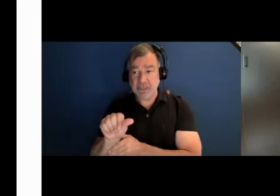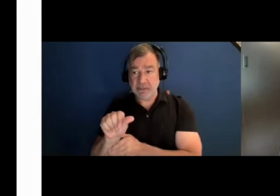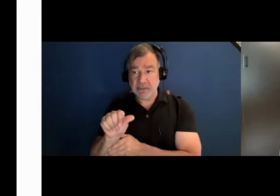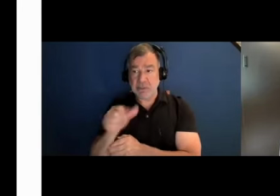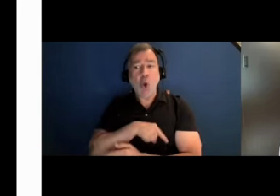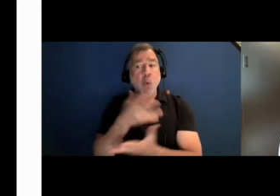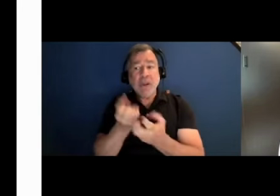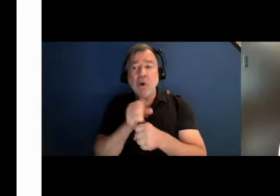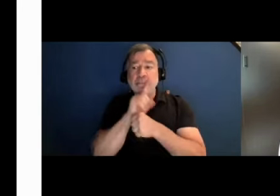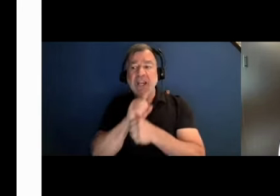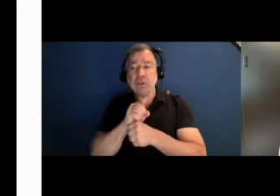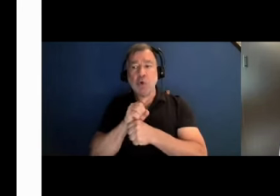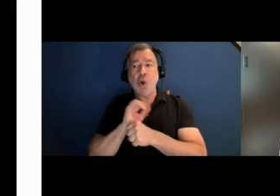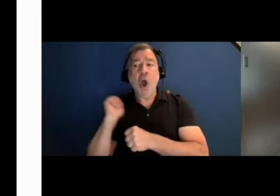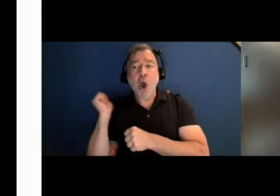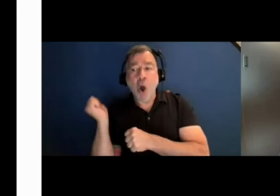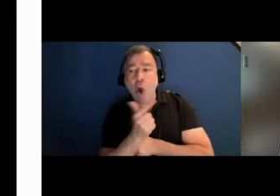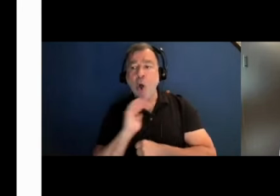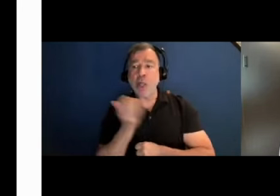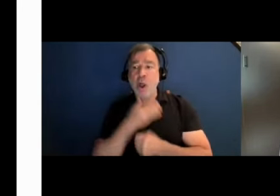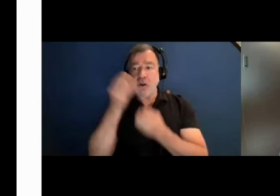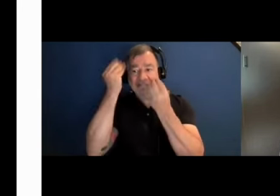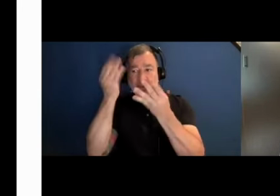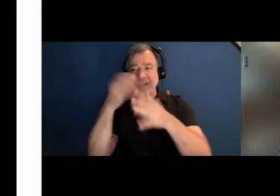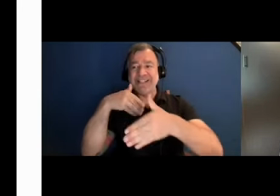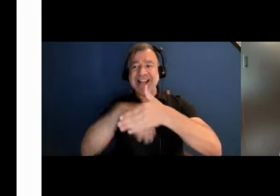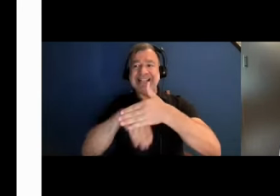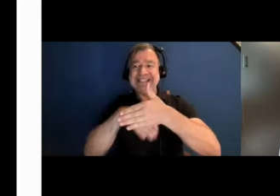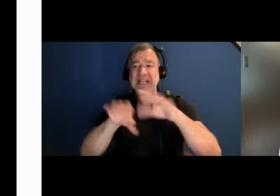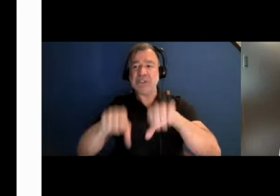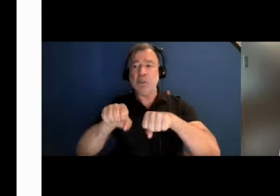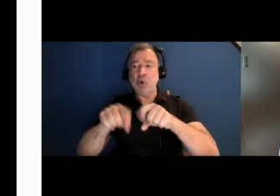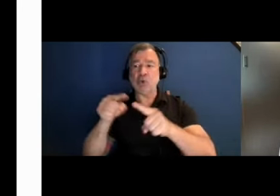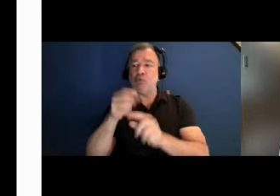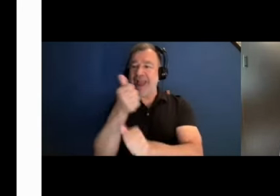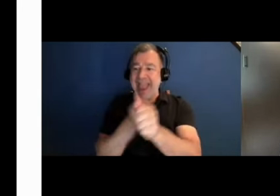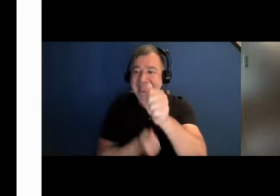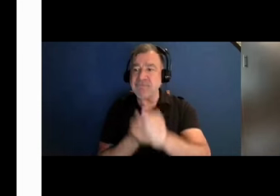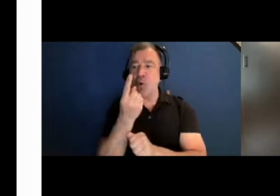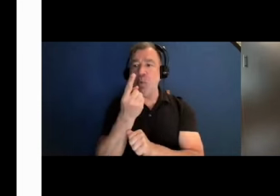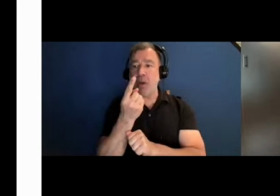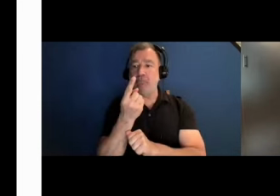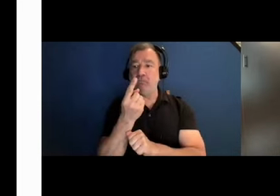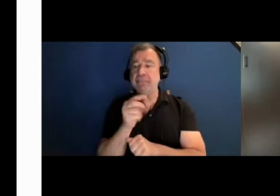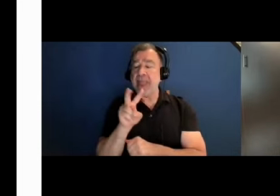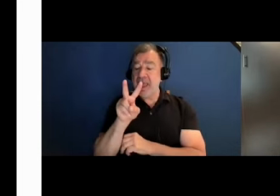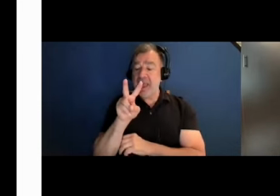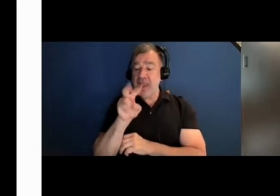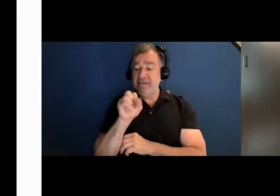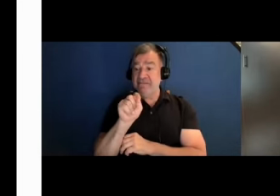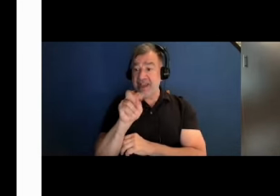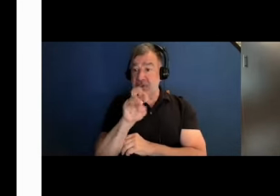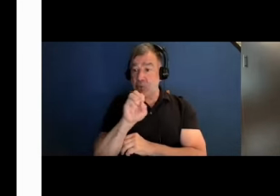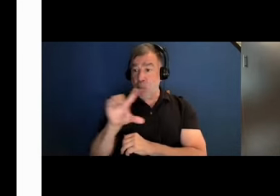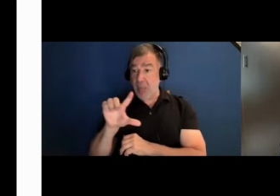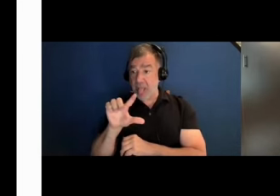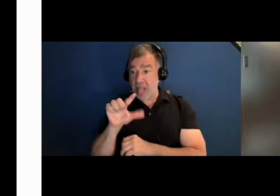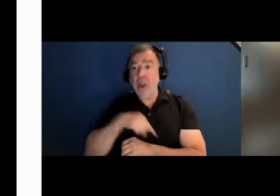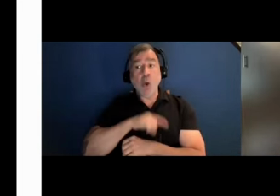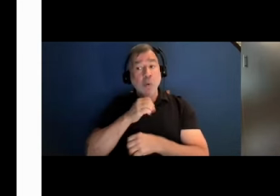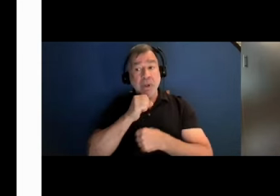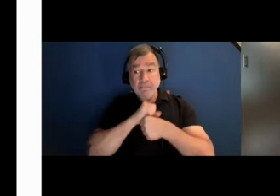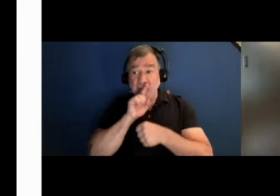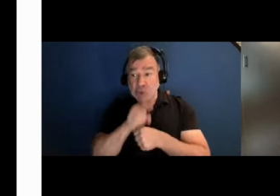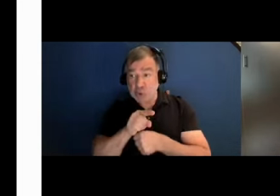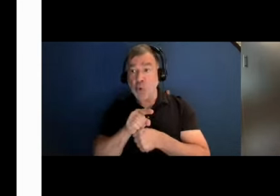accessible to everybody. Vestwell also feels it's important to communicate and work with individuals that may